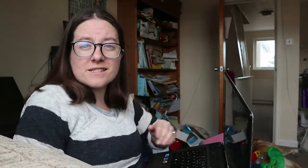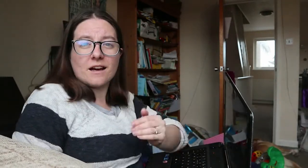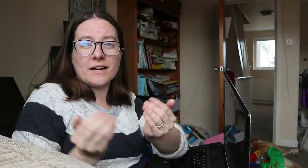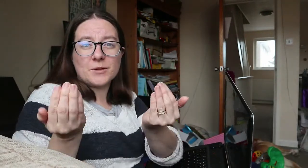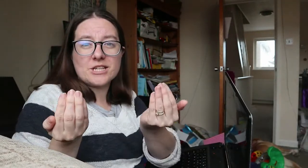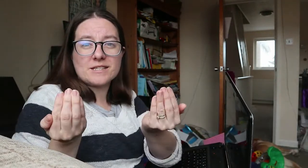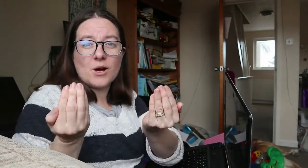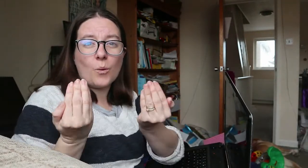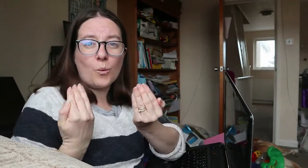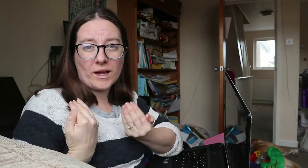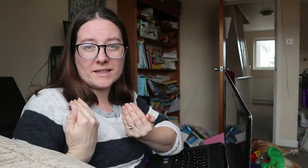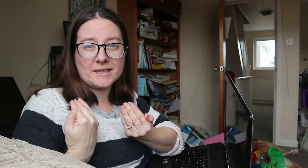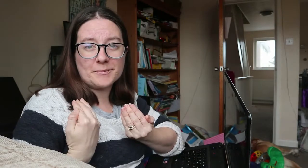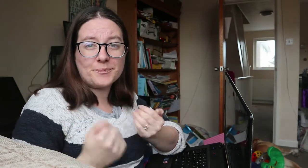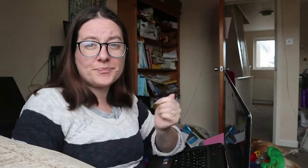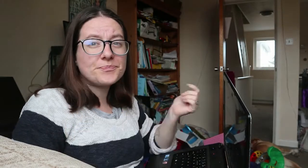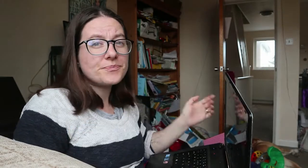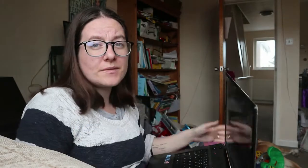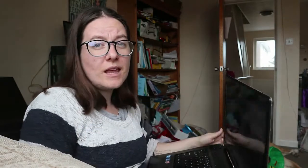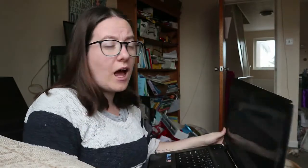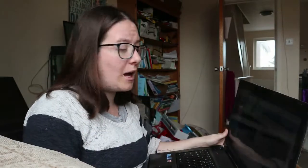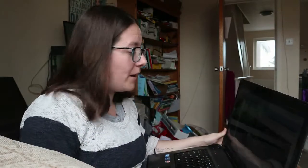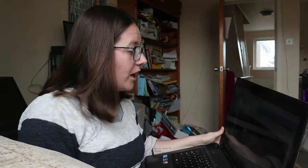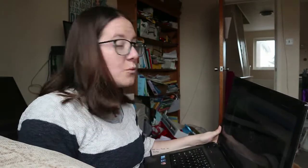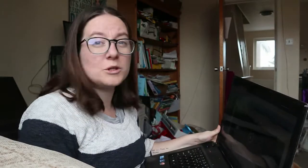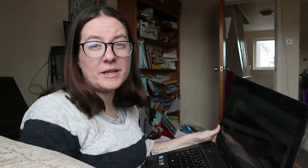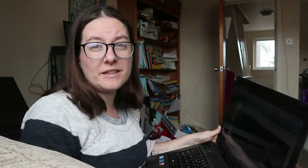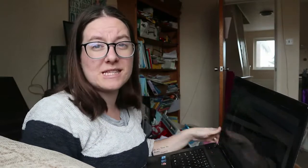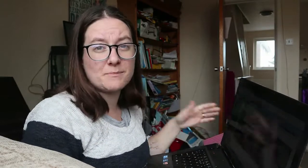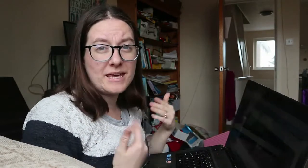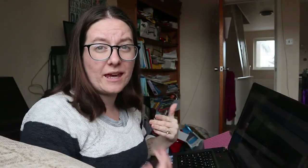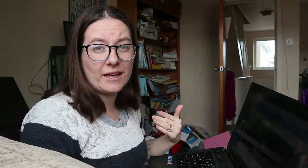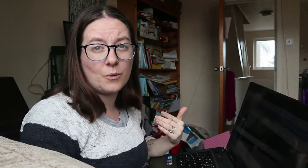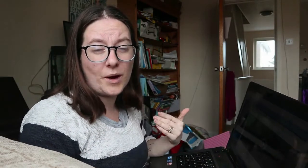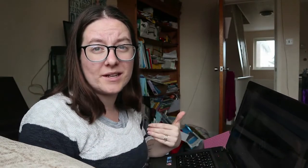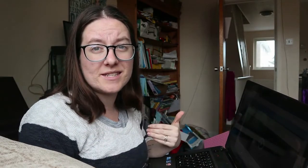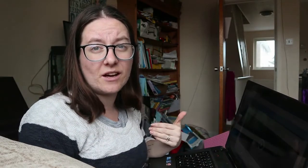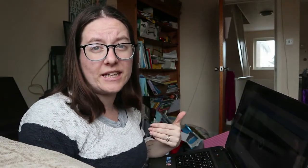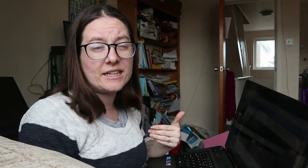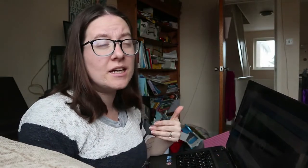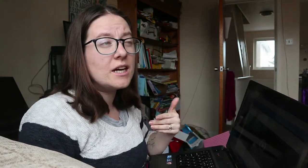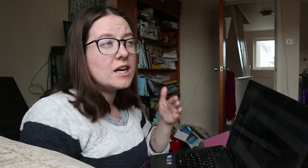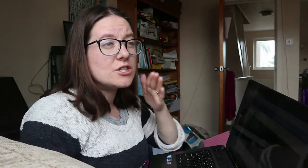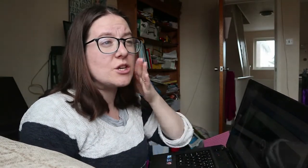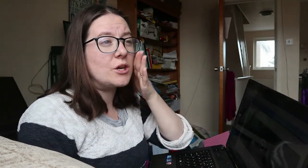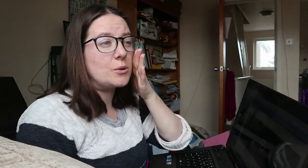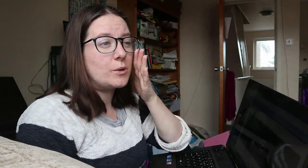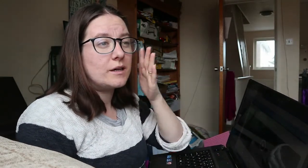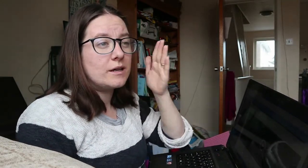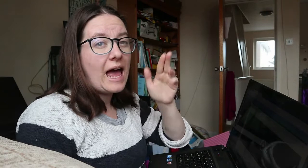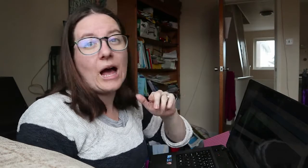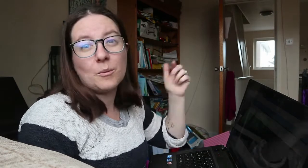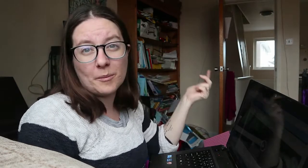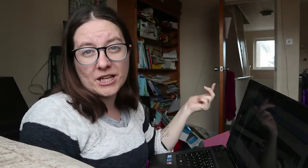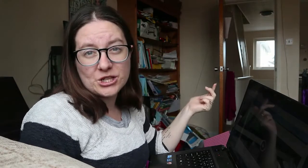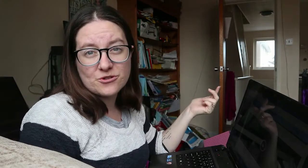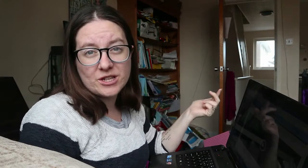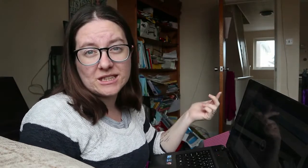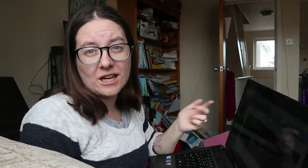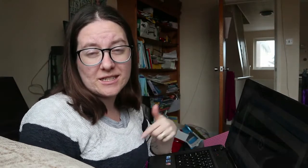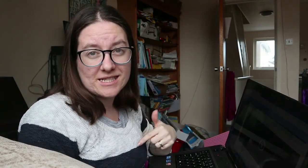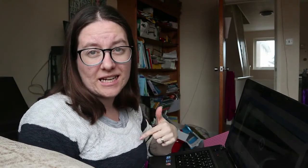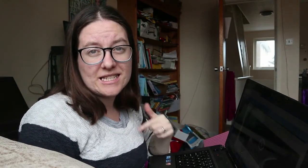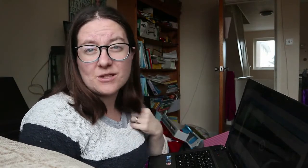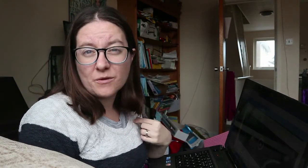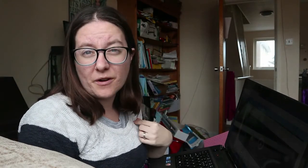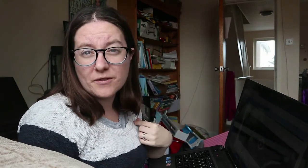you the first sign, which is welcome. I will be speaking when I sign to help my children